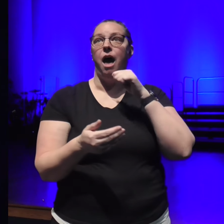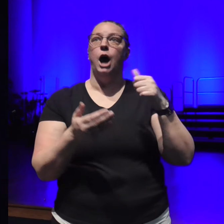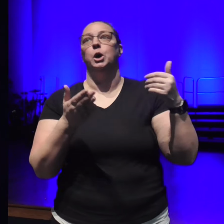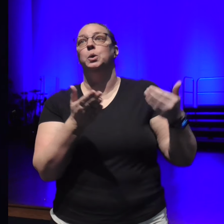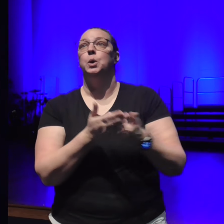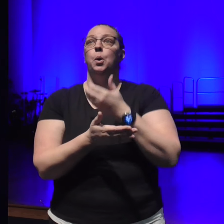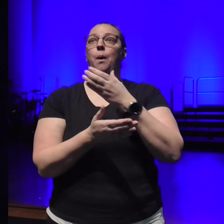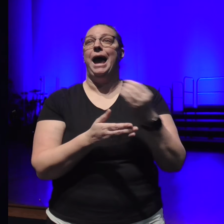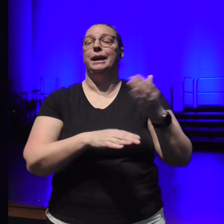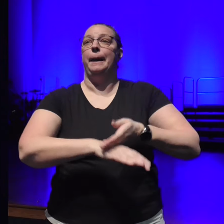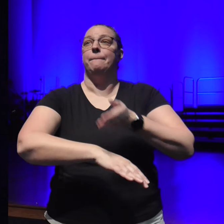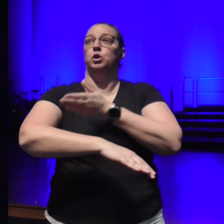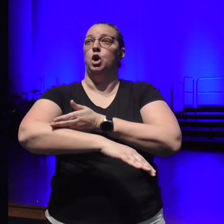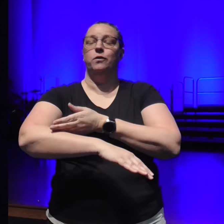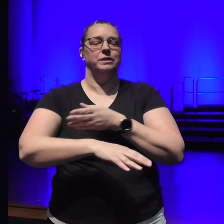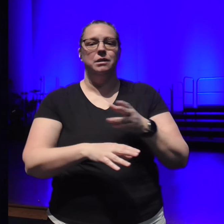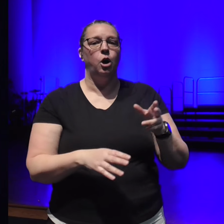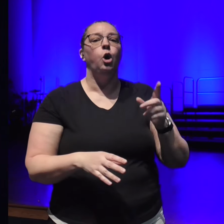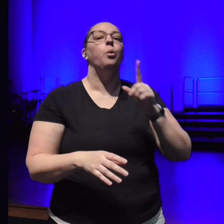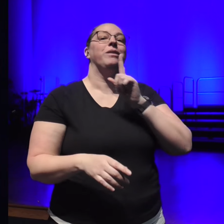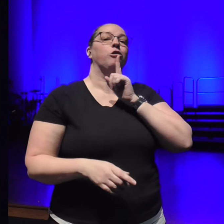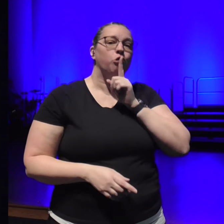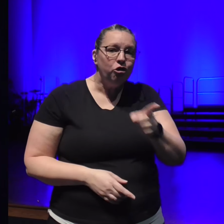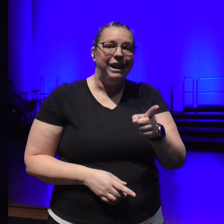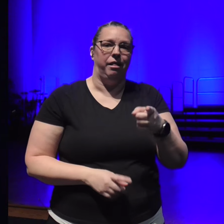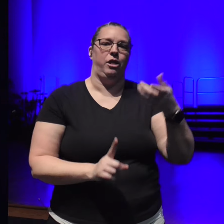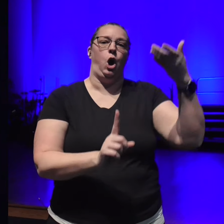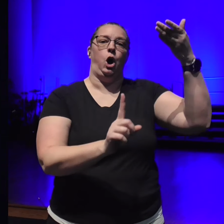with the real you.